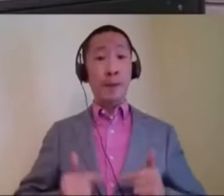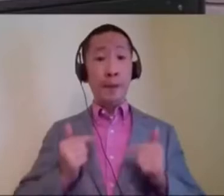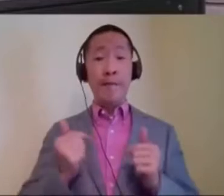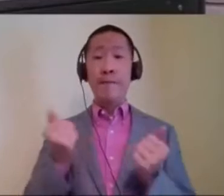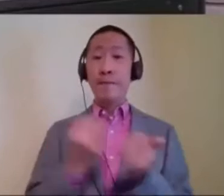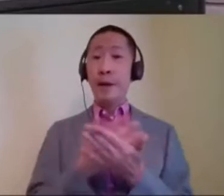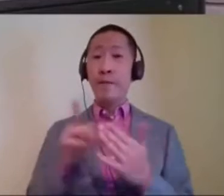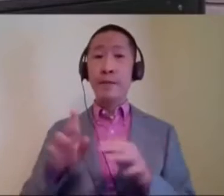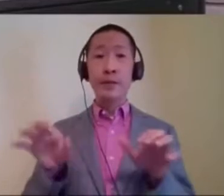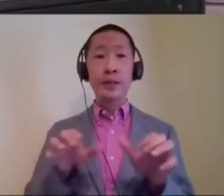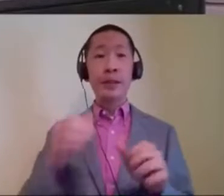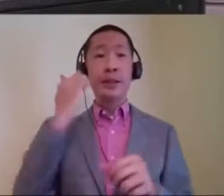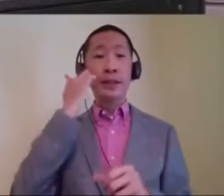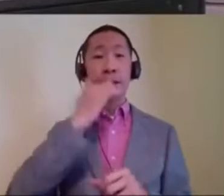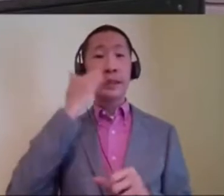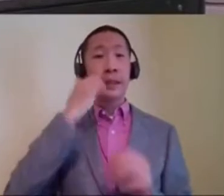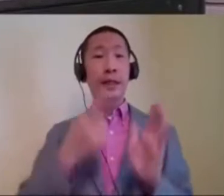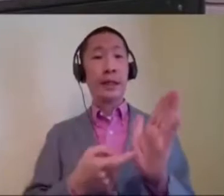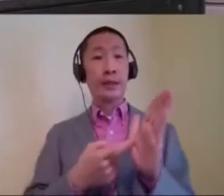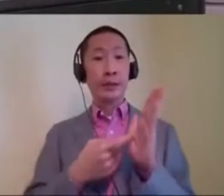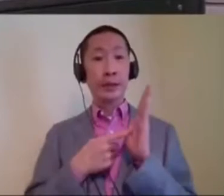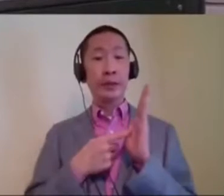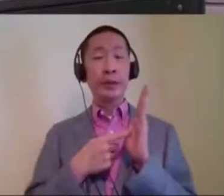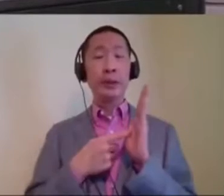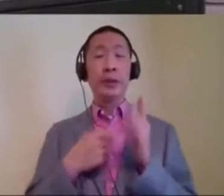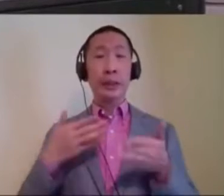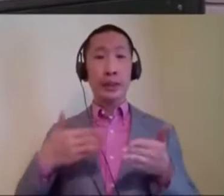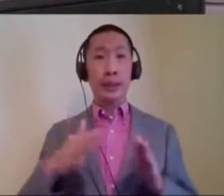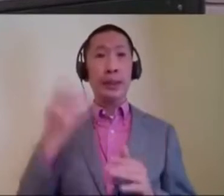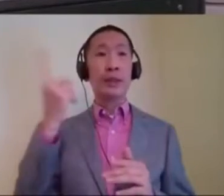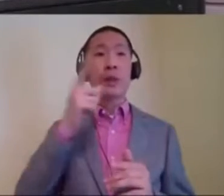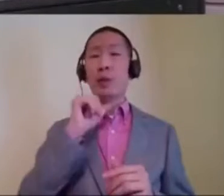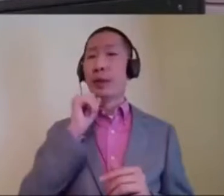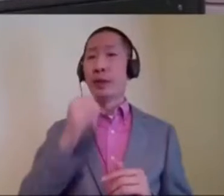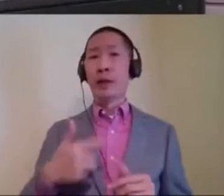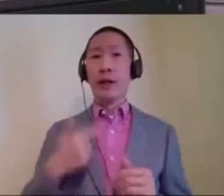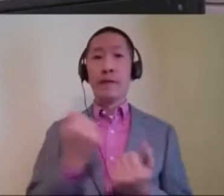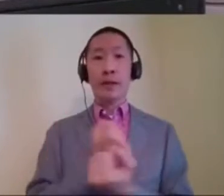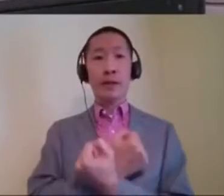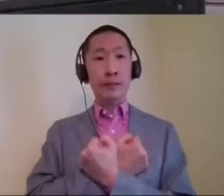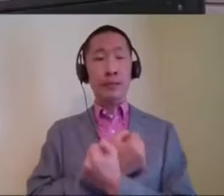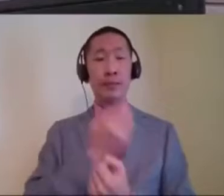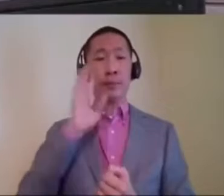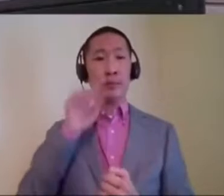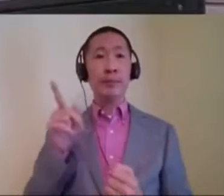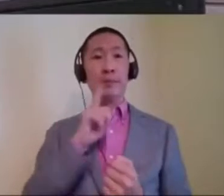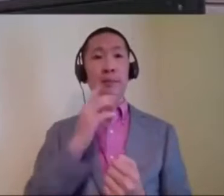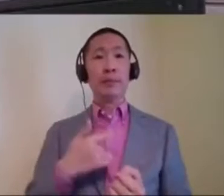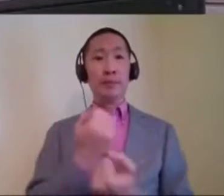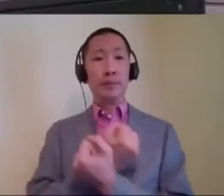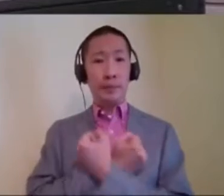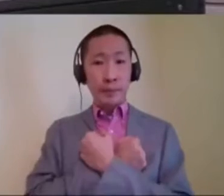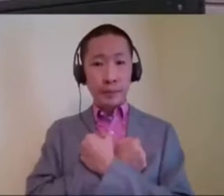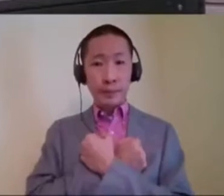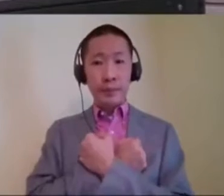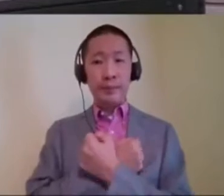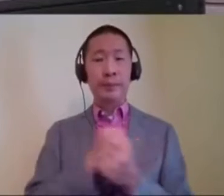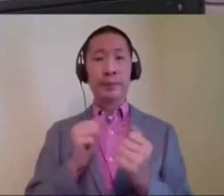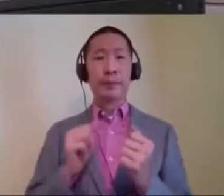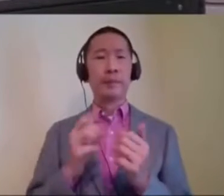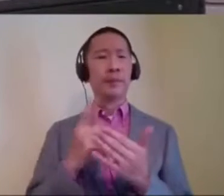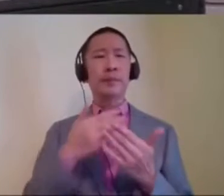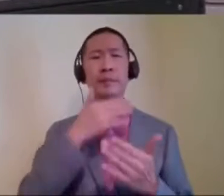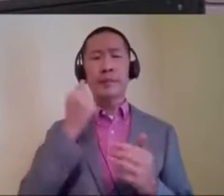she did day to day reflected letting somebody who didn't feel loved know that they were loved. What better gift can